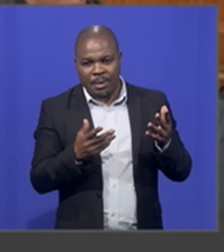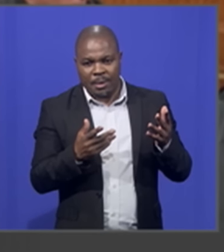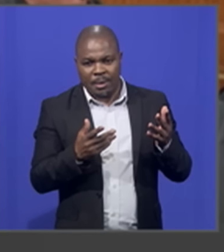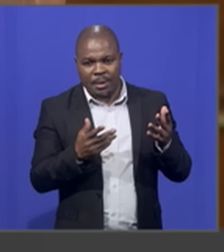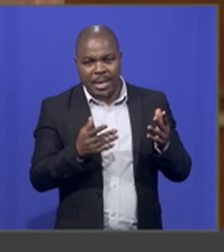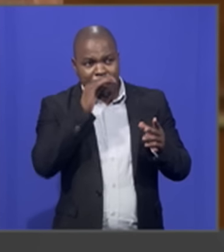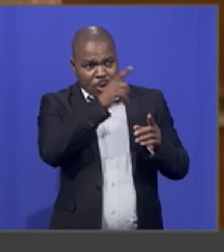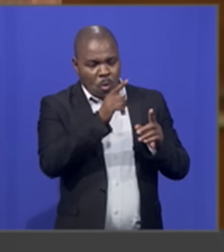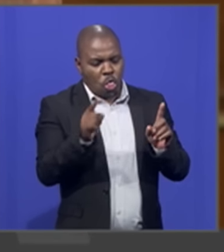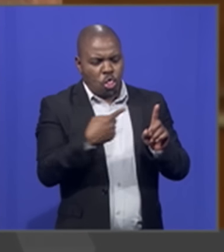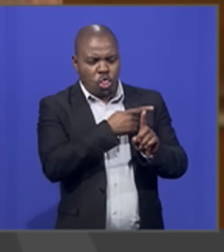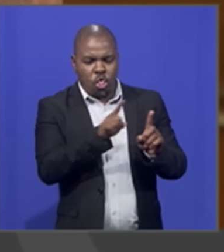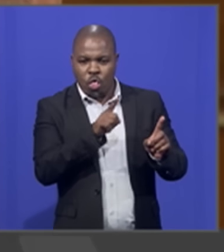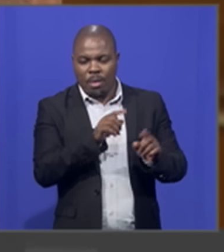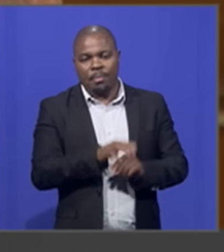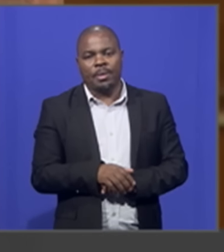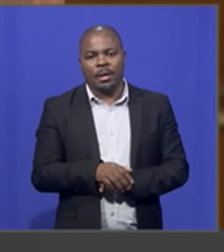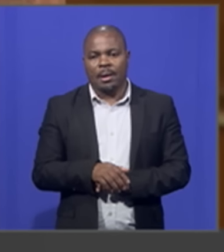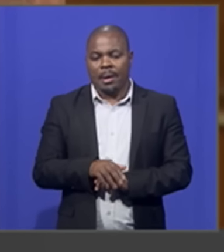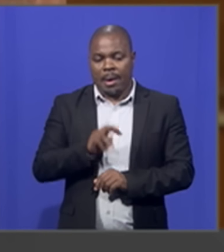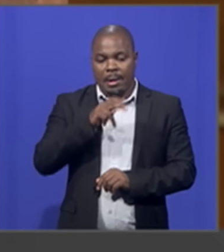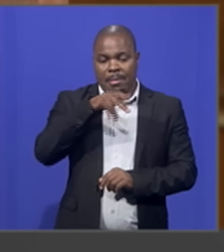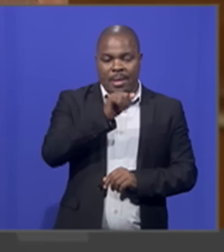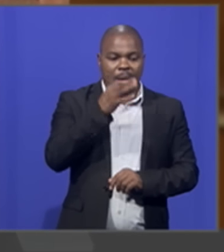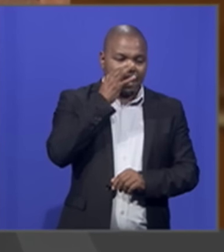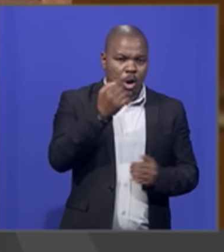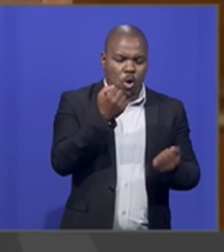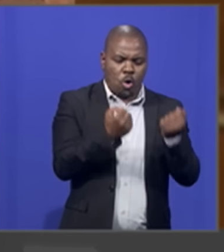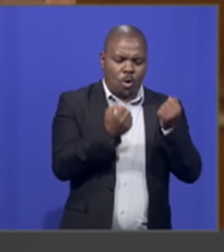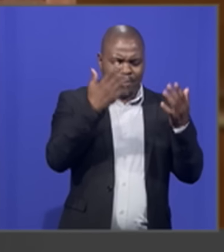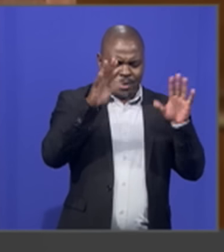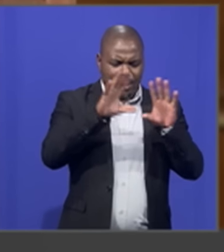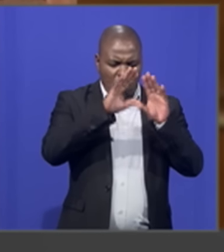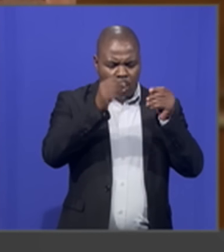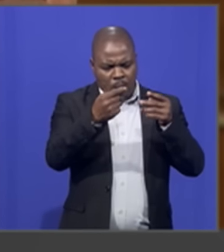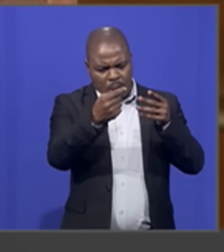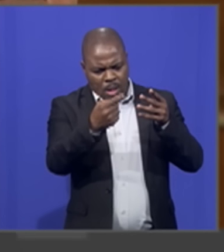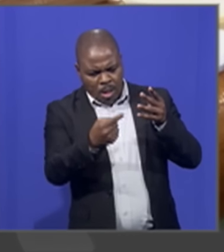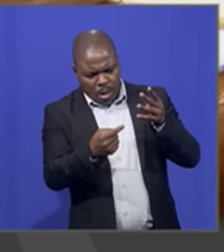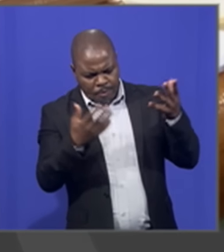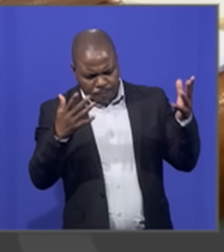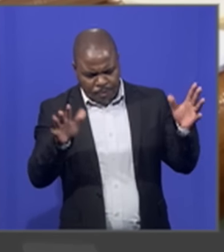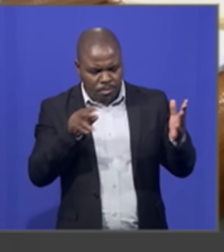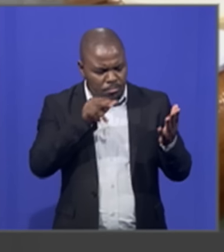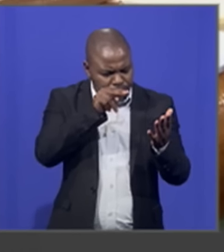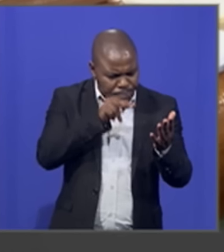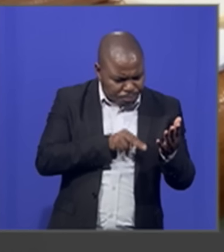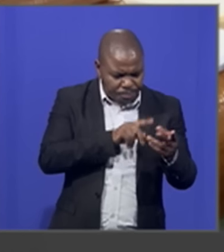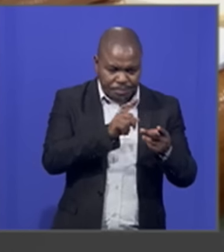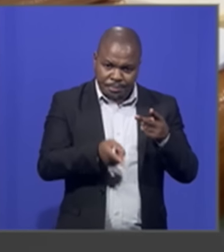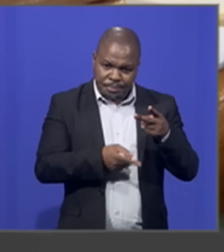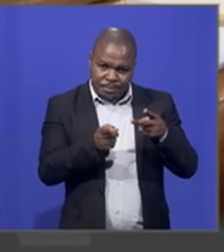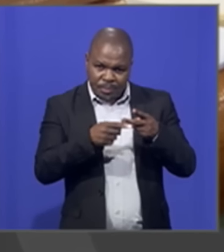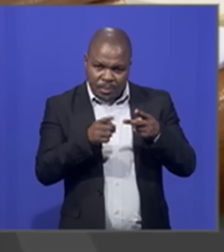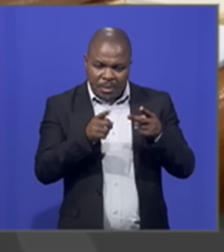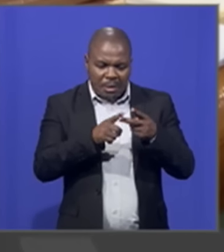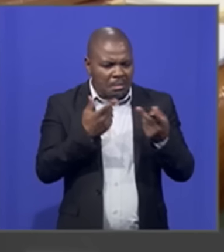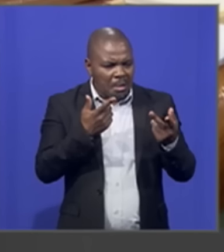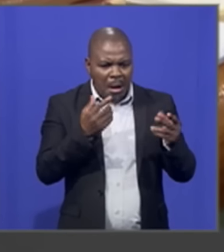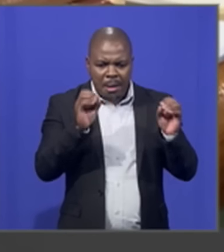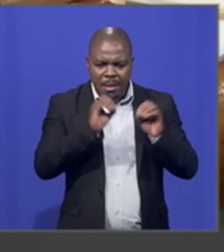evading justice. Botjhutjhisi bo re lekgotla la dinyewe le lekotse dintlha tsa nyewe ena ka botlalo le hore ha ho se